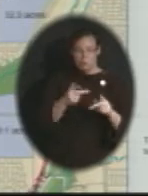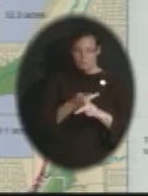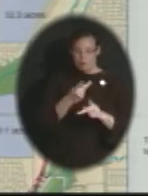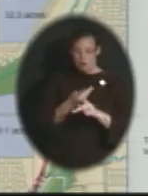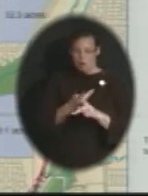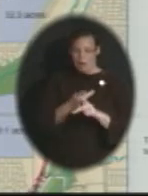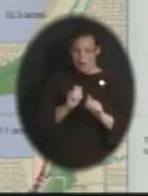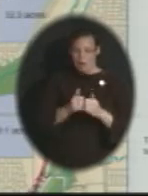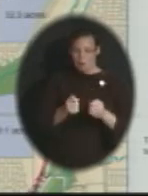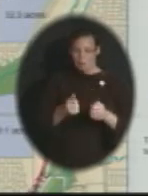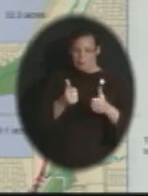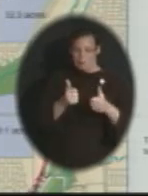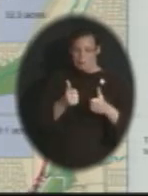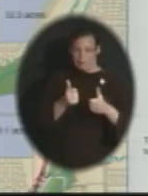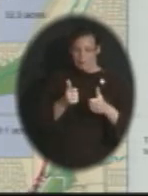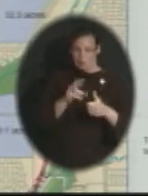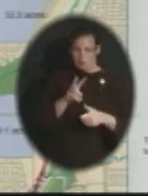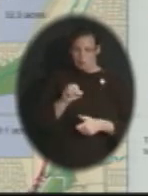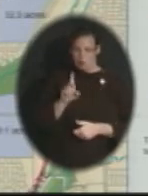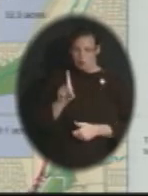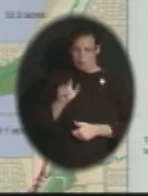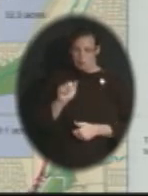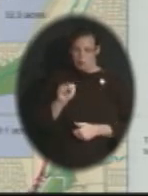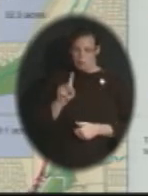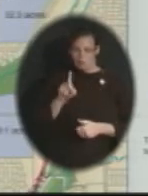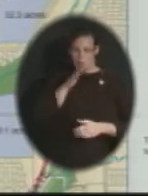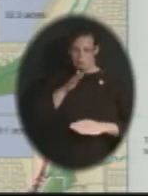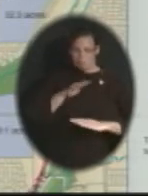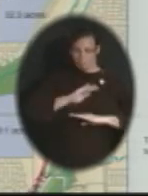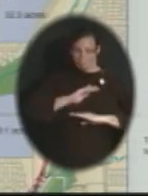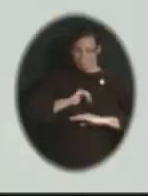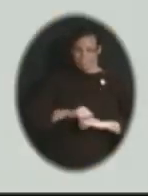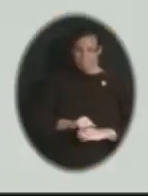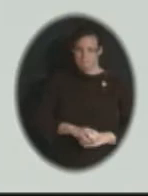out how quickly the Woodland's going to reach its capacity.